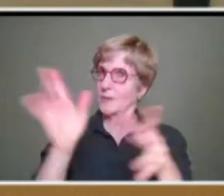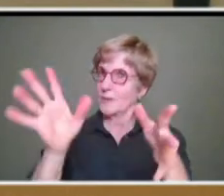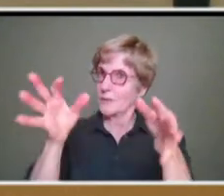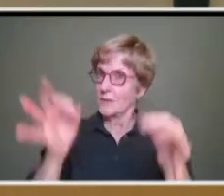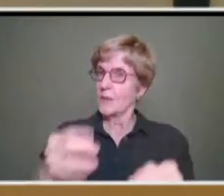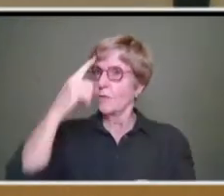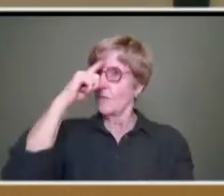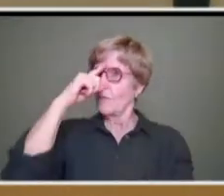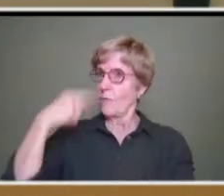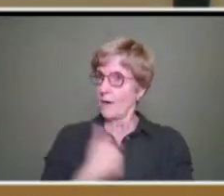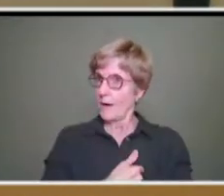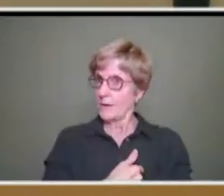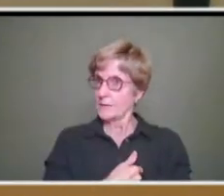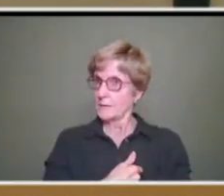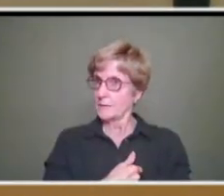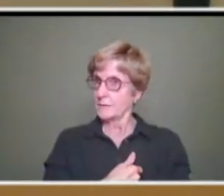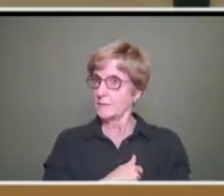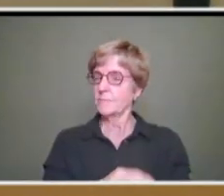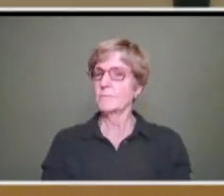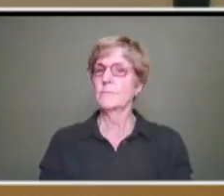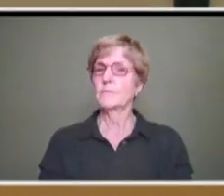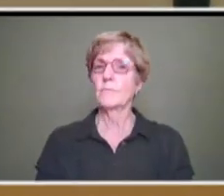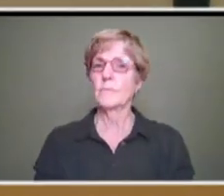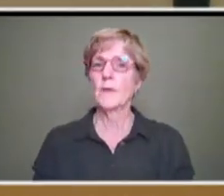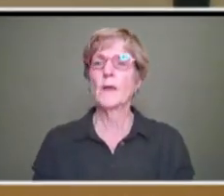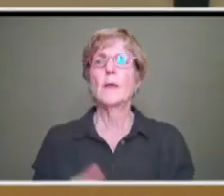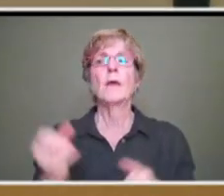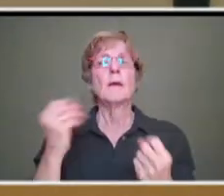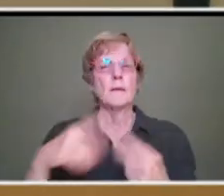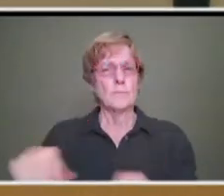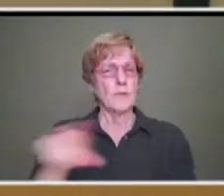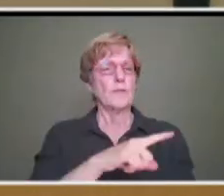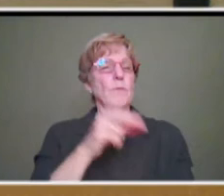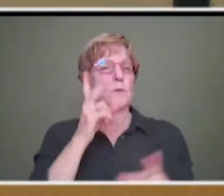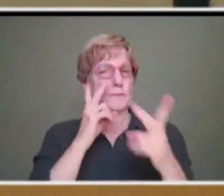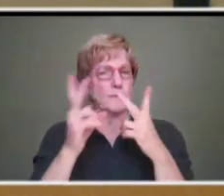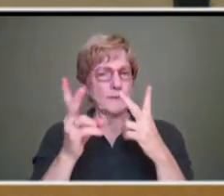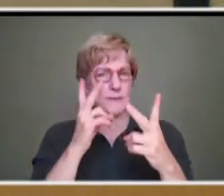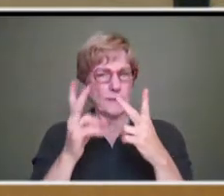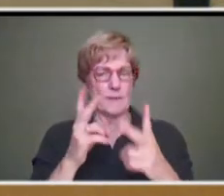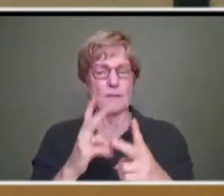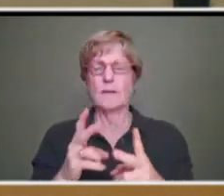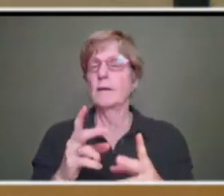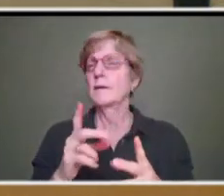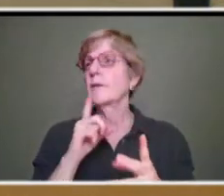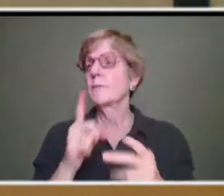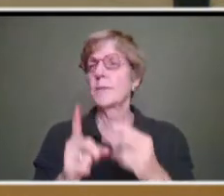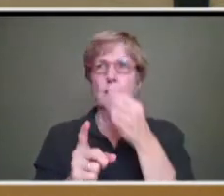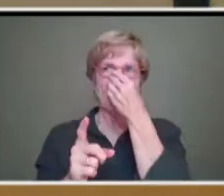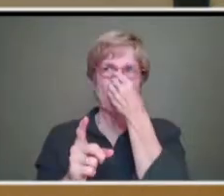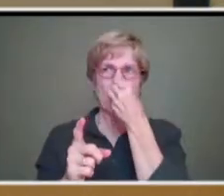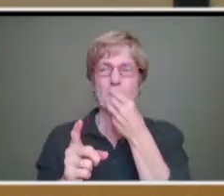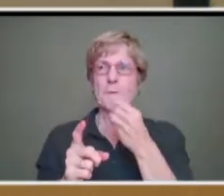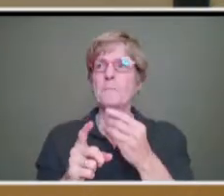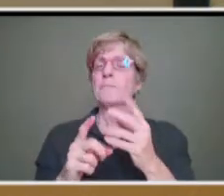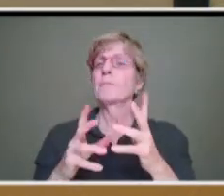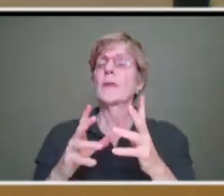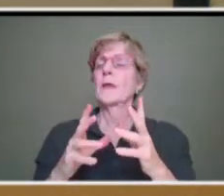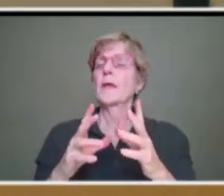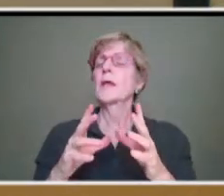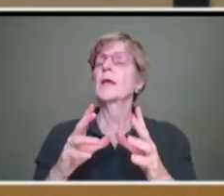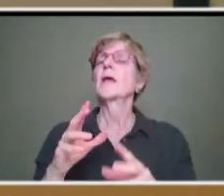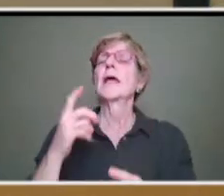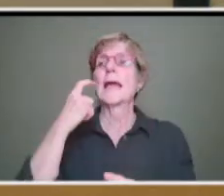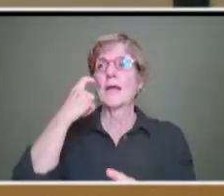and are to be made as many of you have seen there are there have been a flux excuse me a